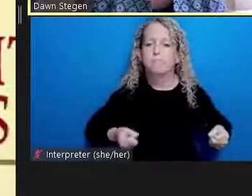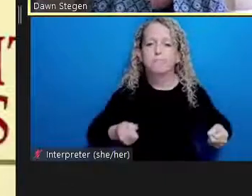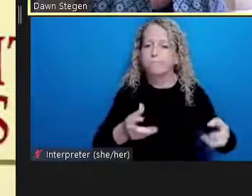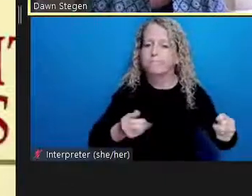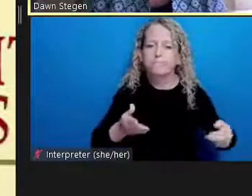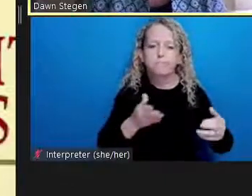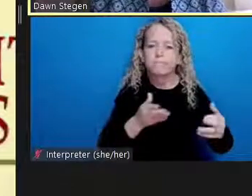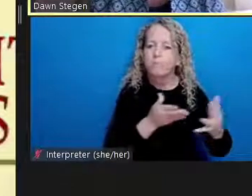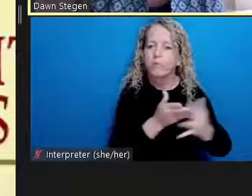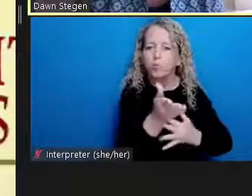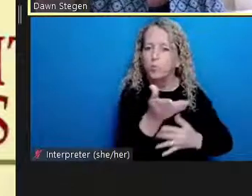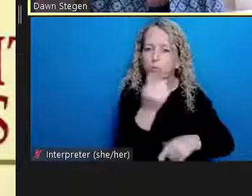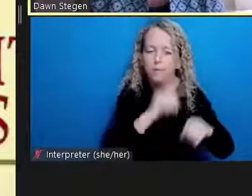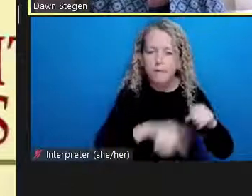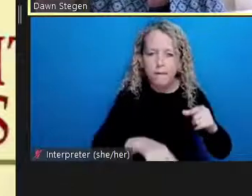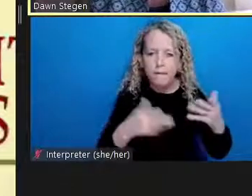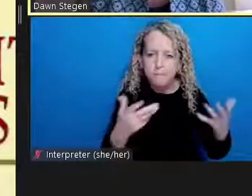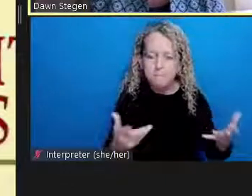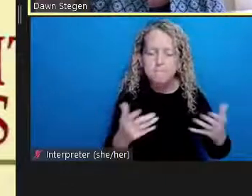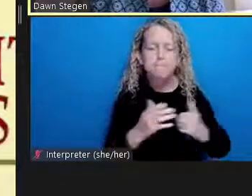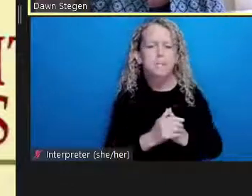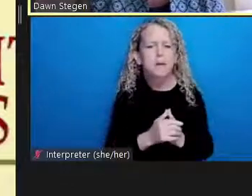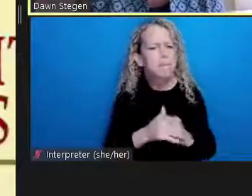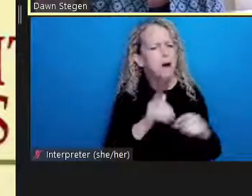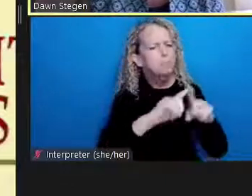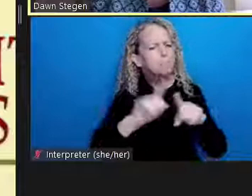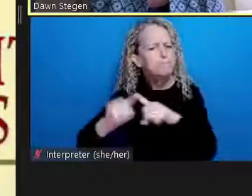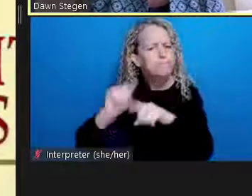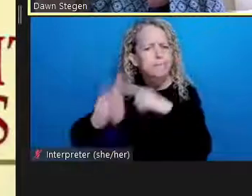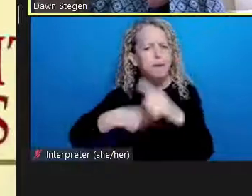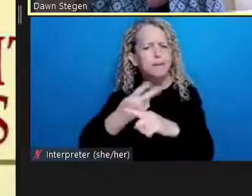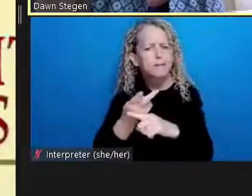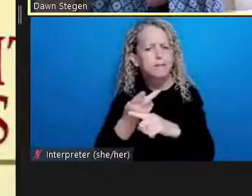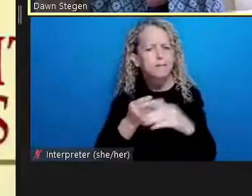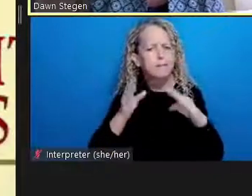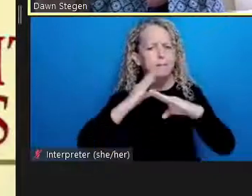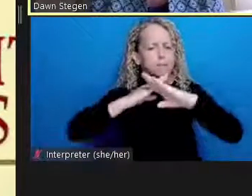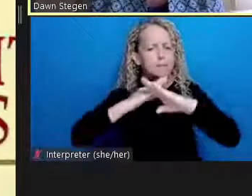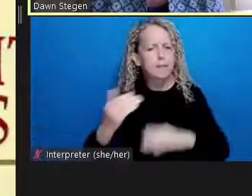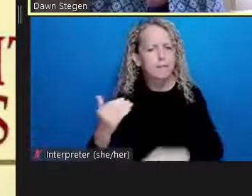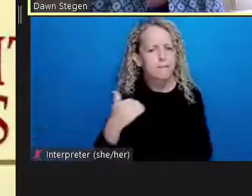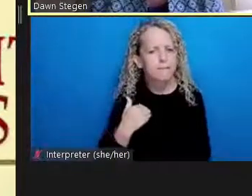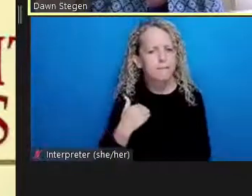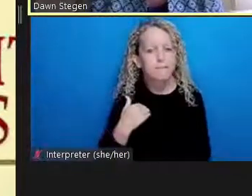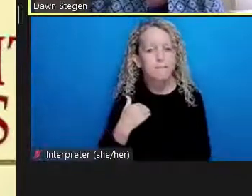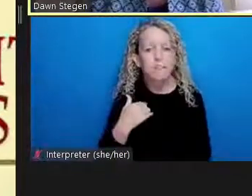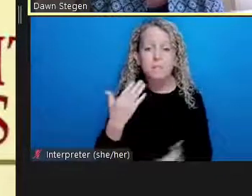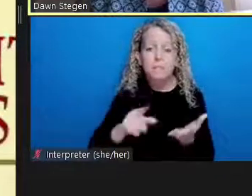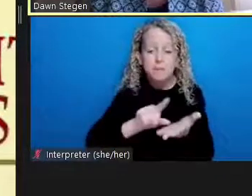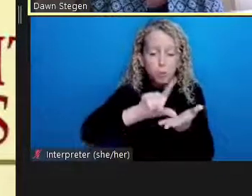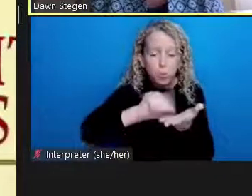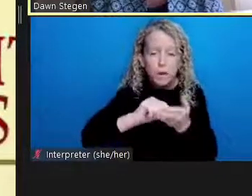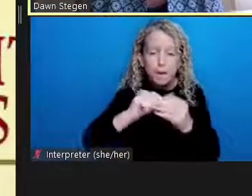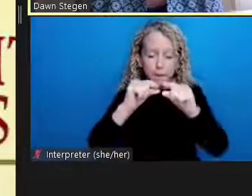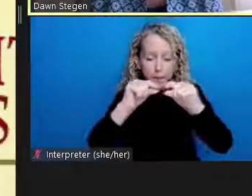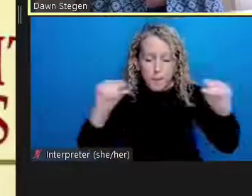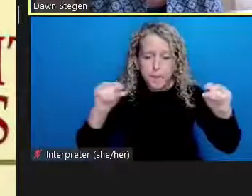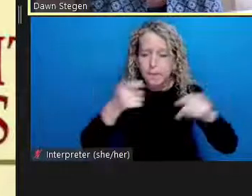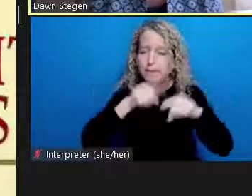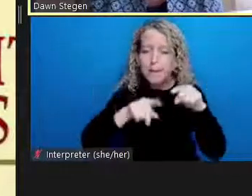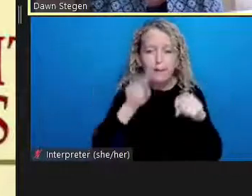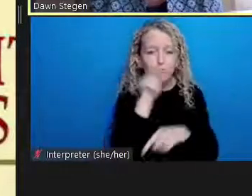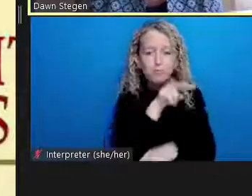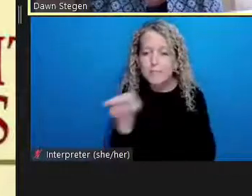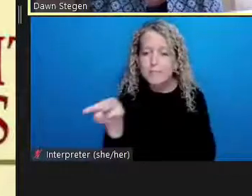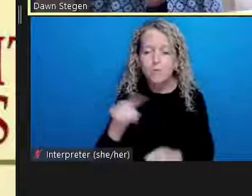fit through, but there's many other types of barriers. For example, print that is too small to read, or public